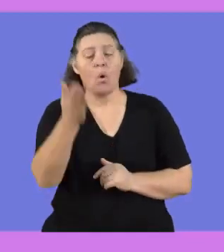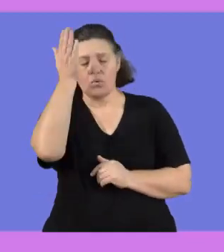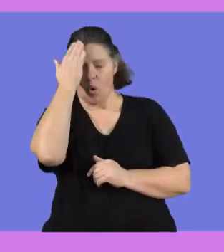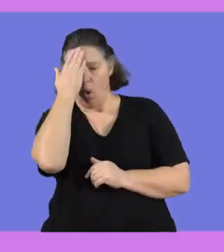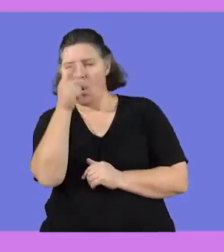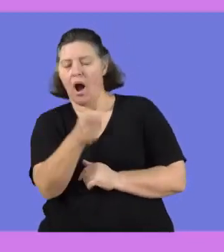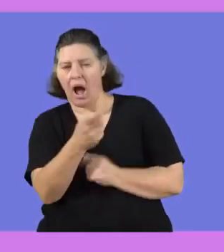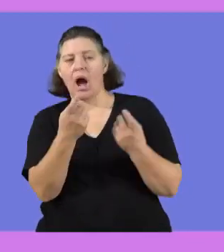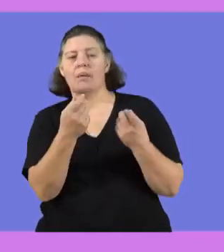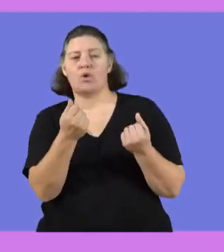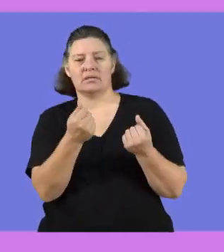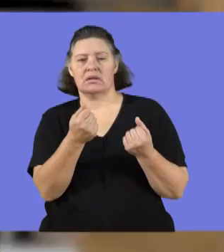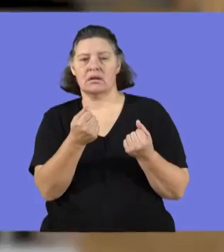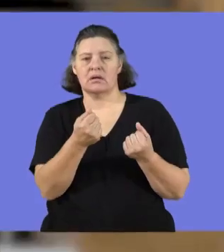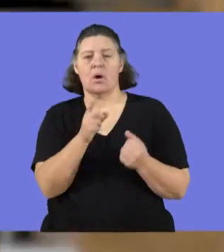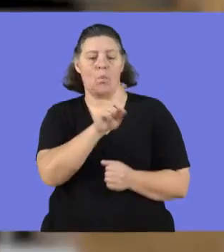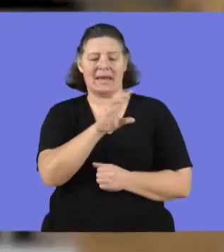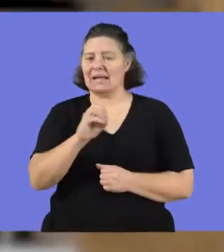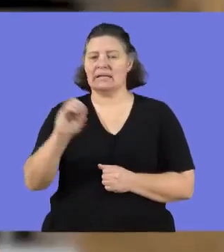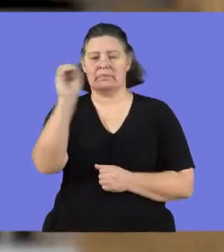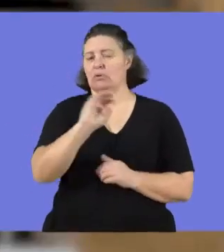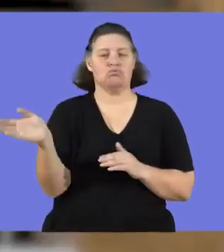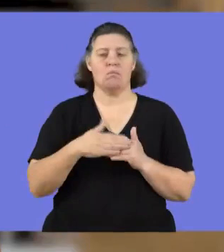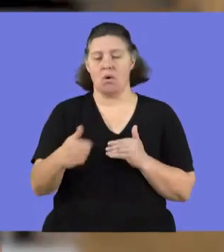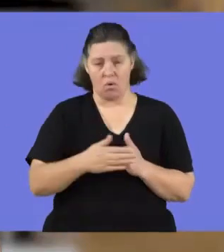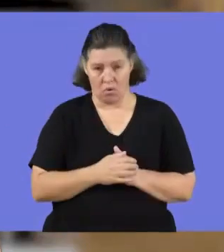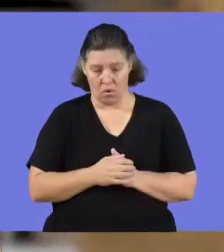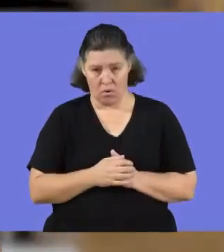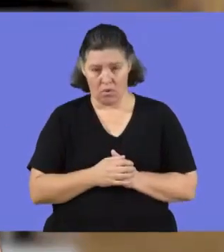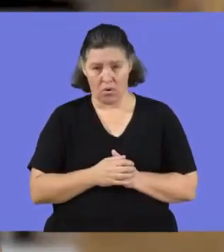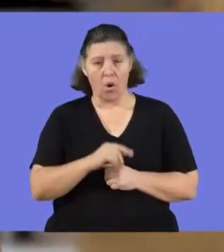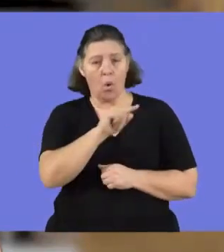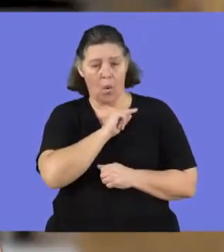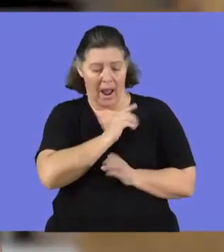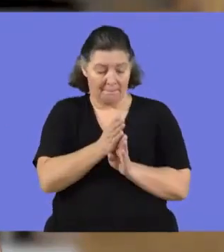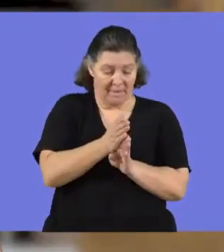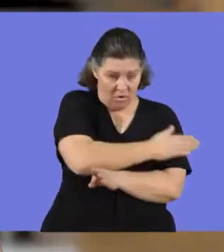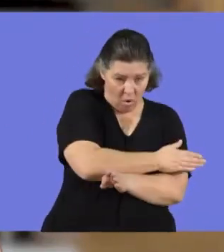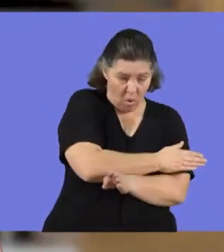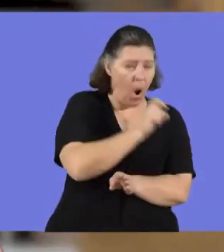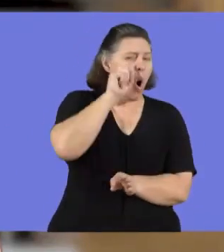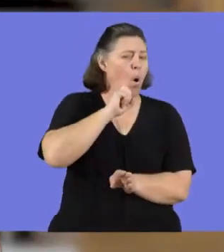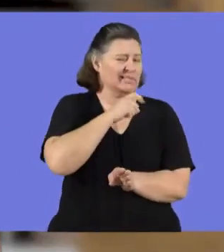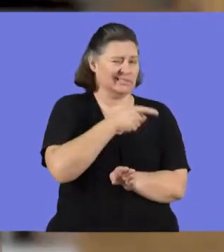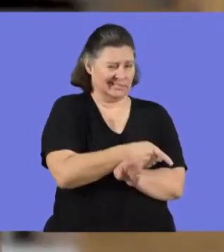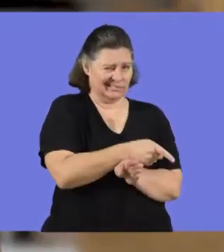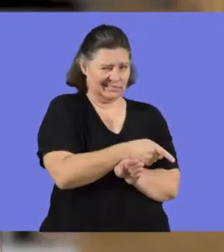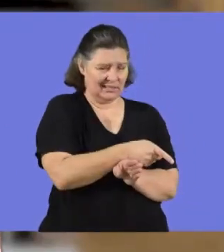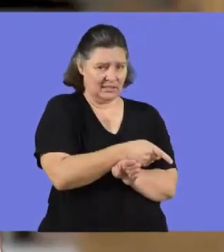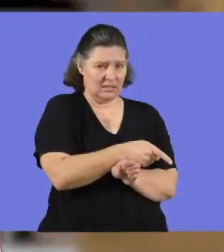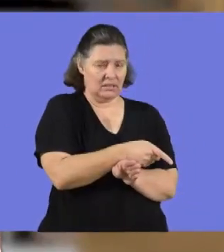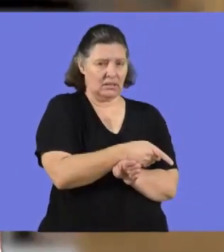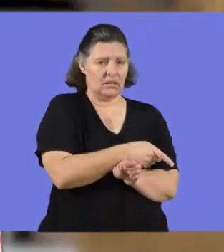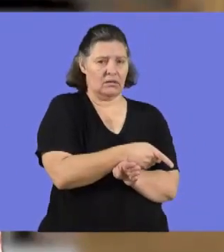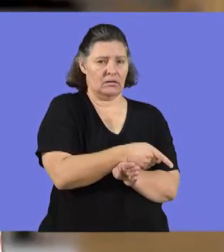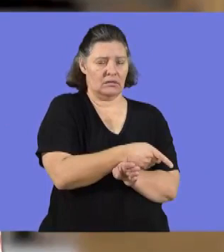then you know that this price is no longer 100%. So this one, because it's before the increase, implication is that this